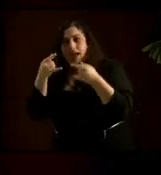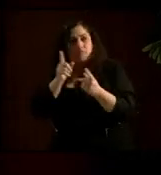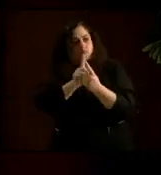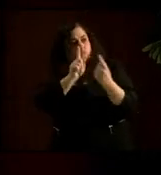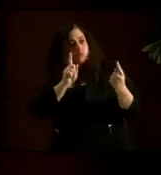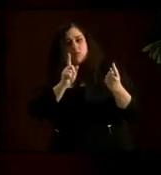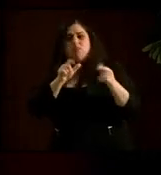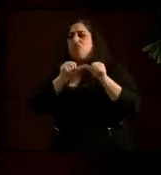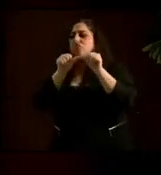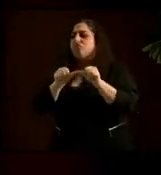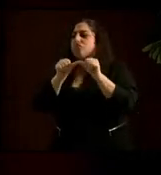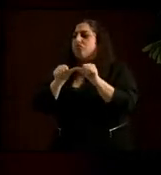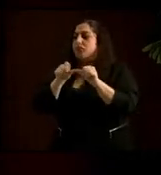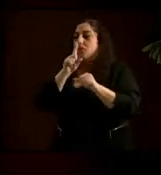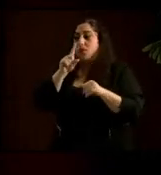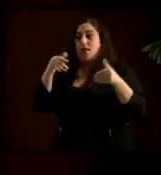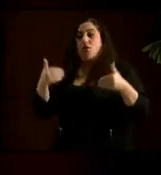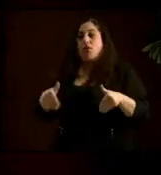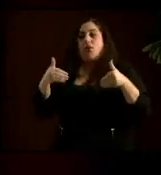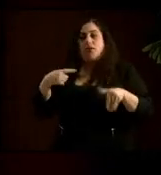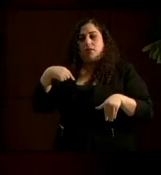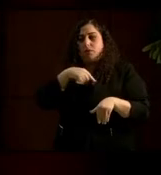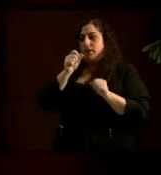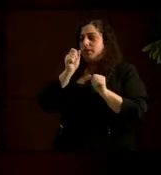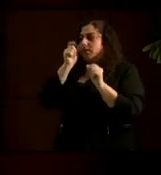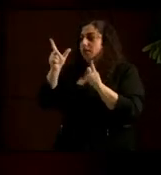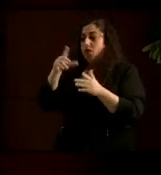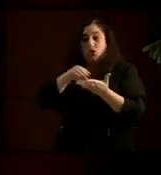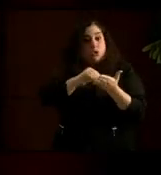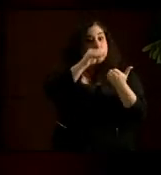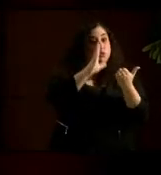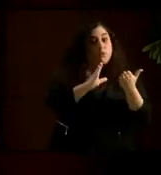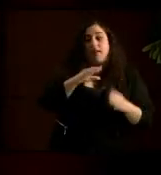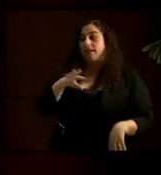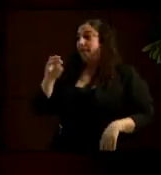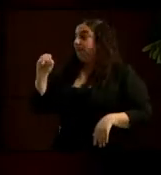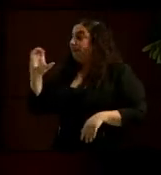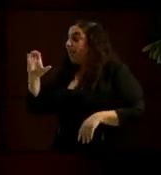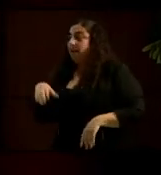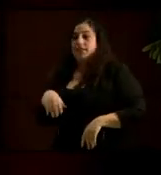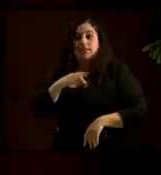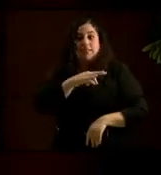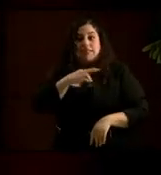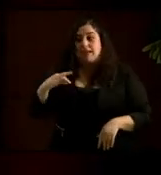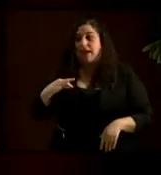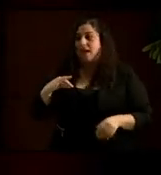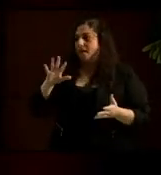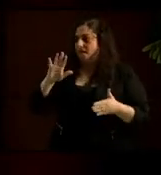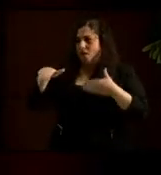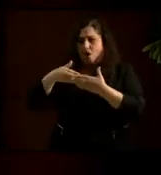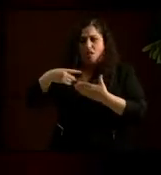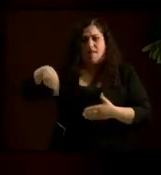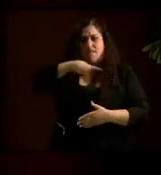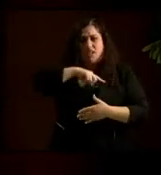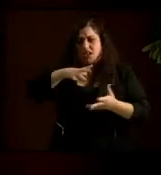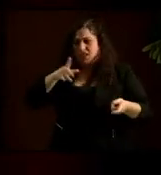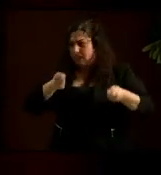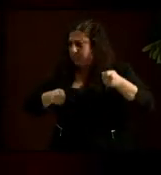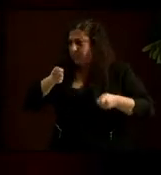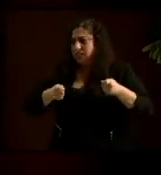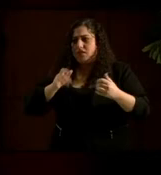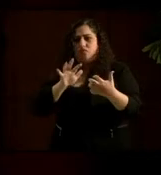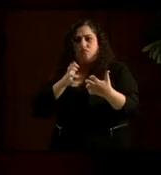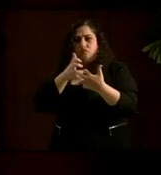to nimbly respond when we are forced to alter a course of action for the sake of the community's collective good. Because of all